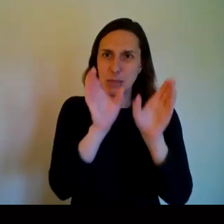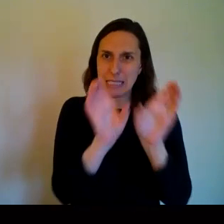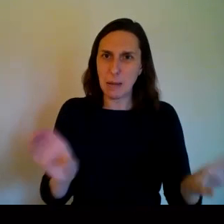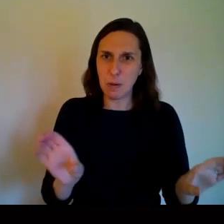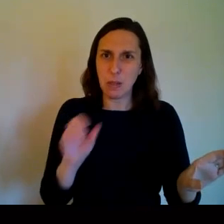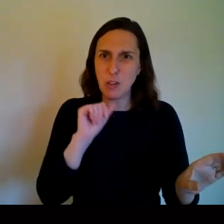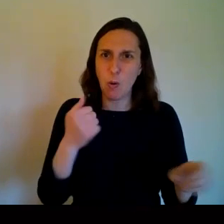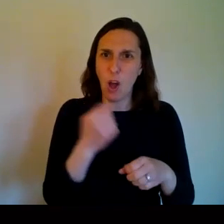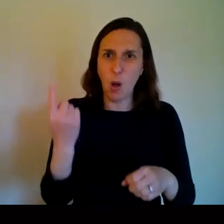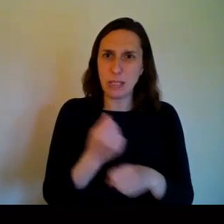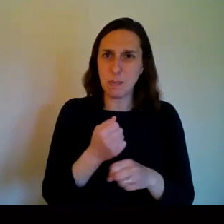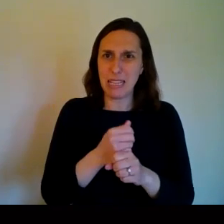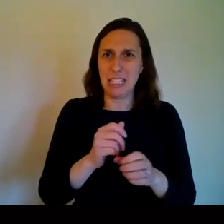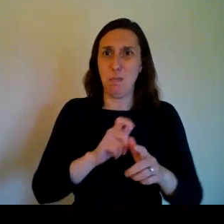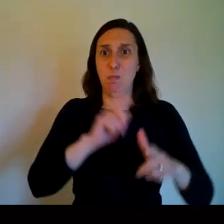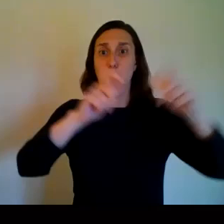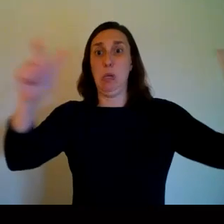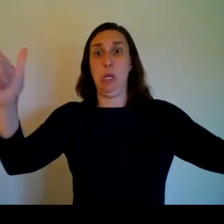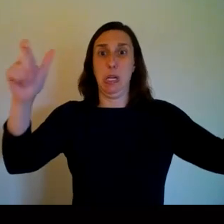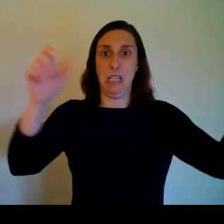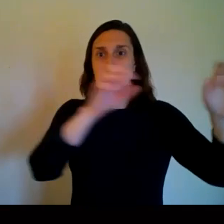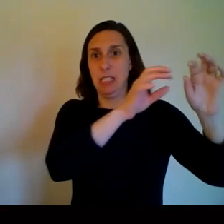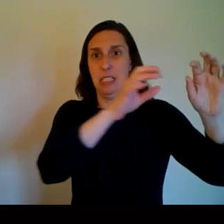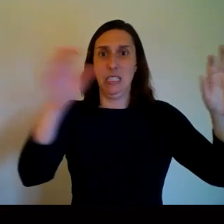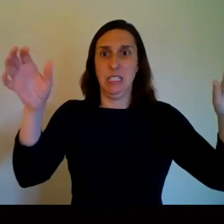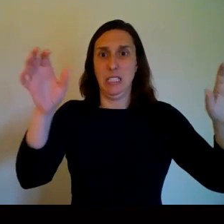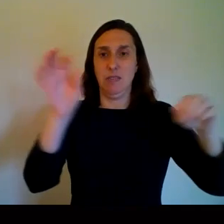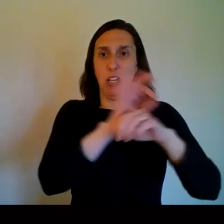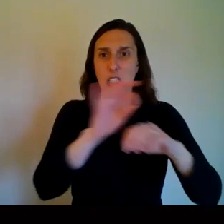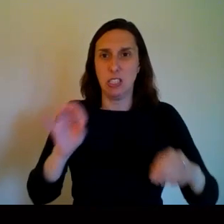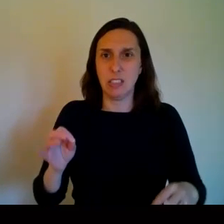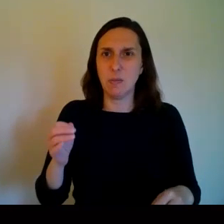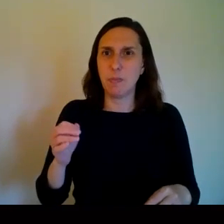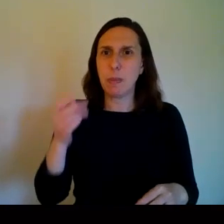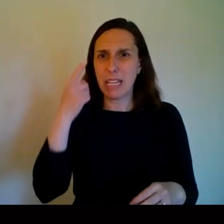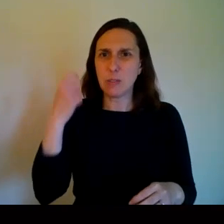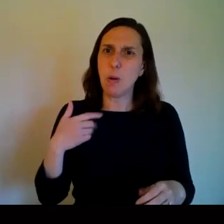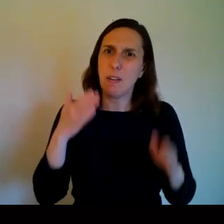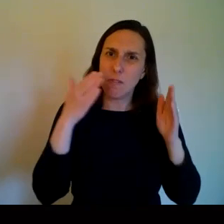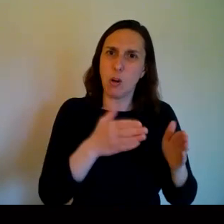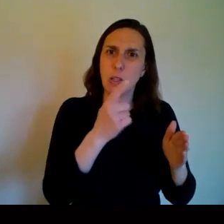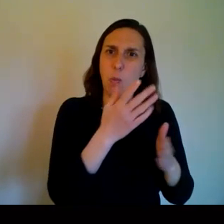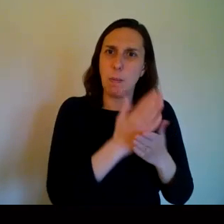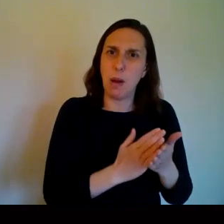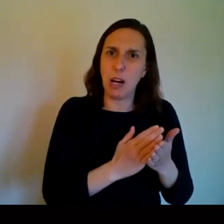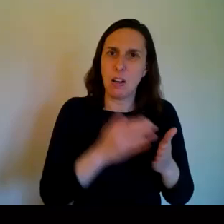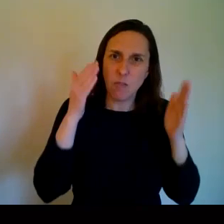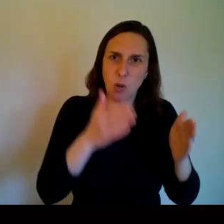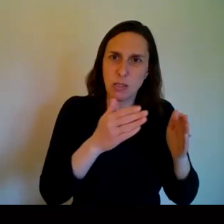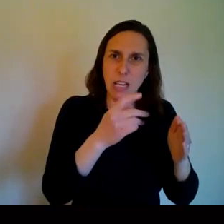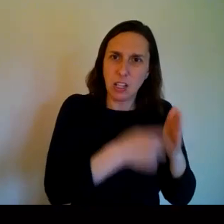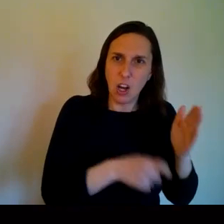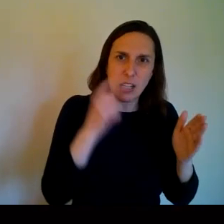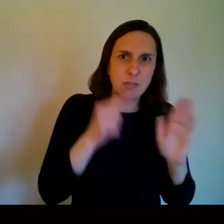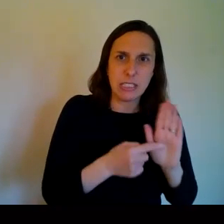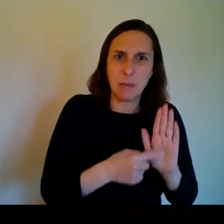time, because we can focus on the one thing. We can focus on the cost. And so if I put these together, I get